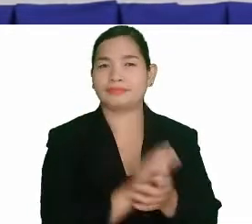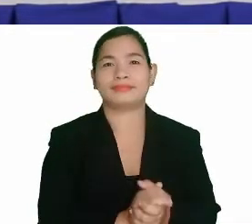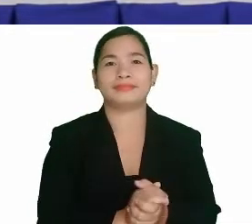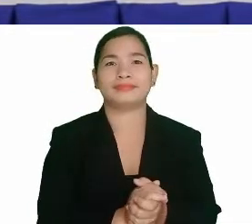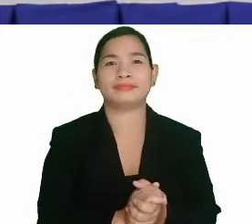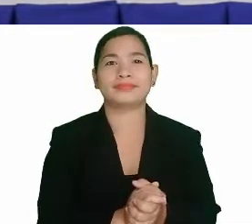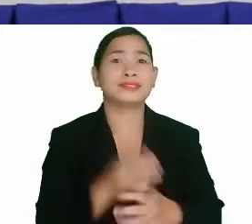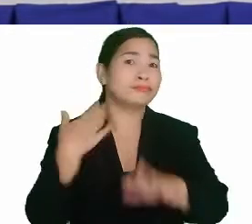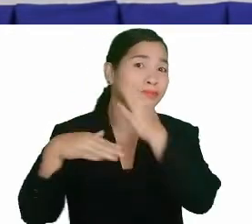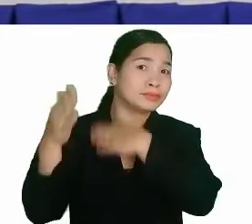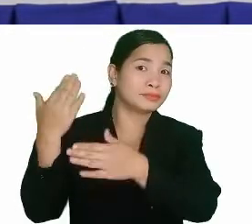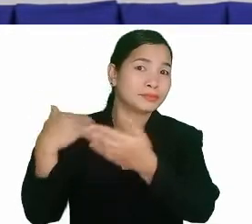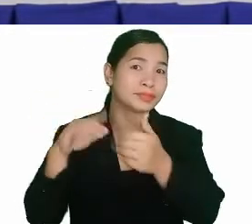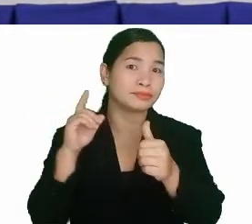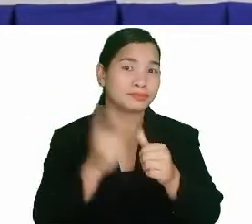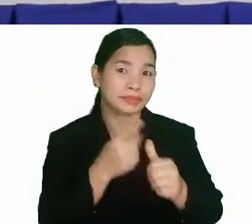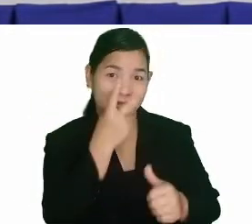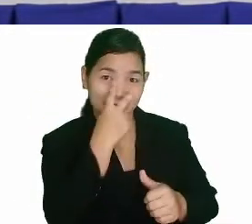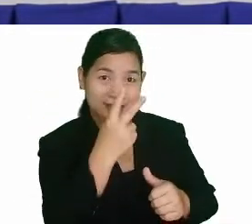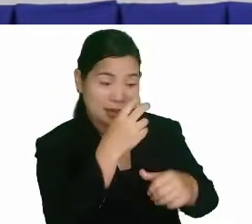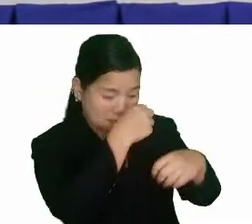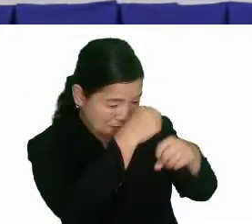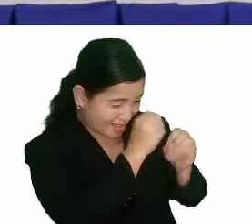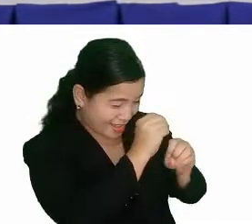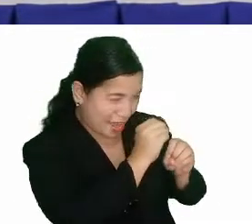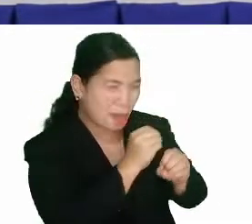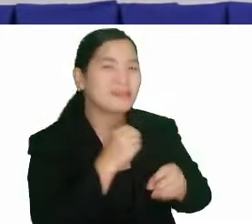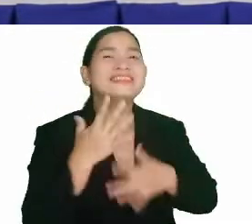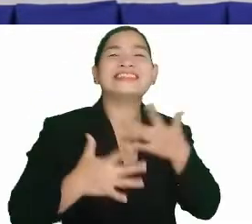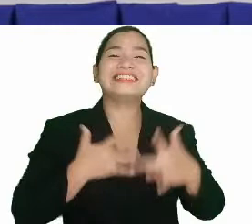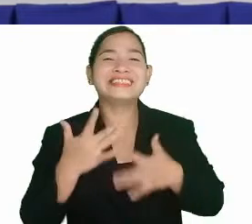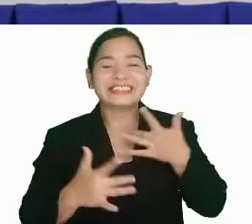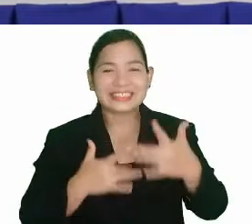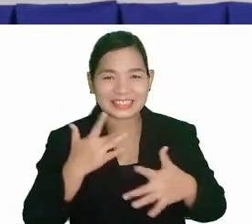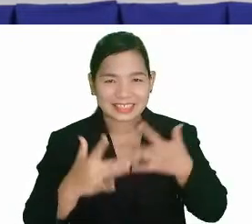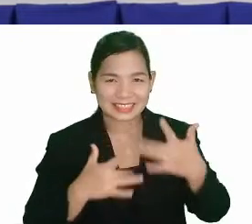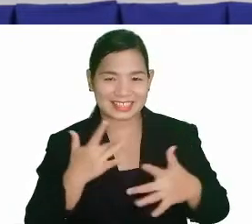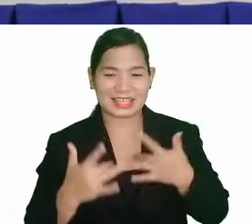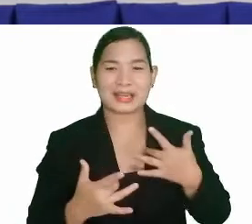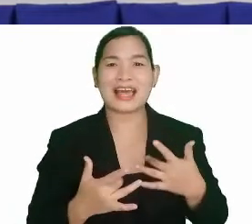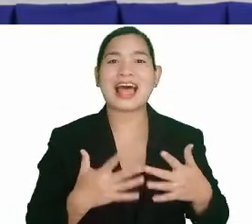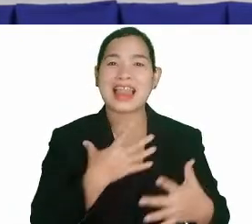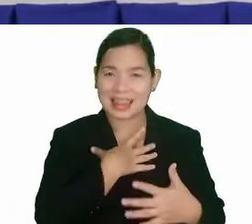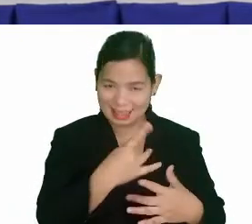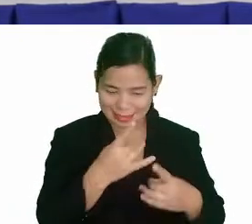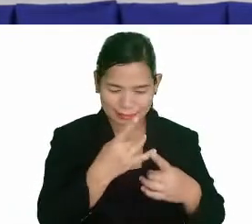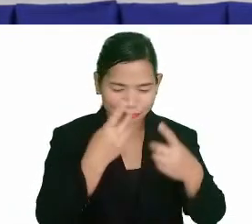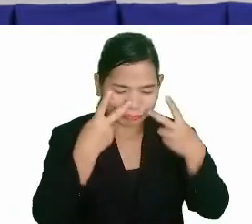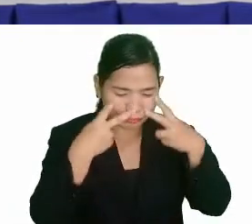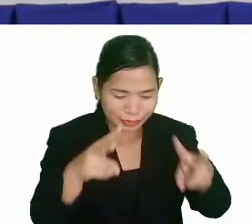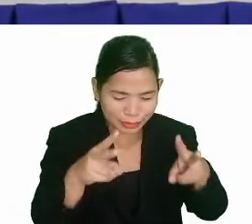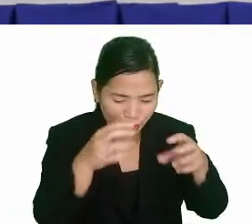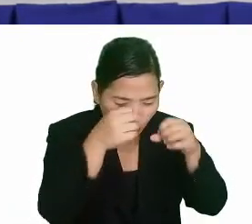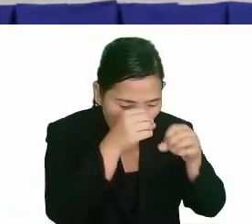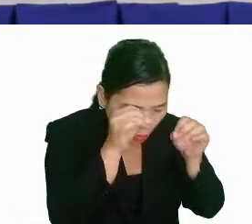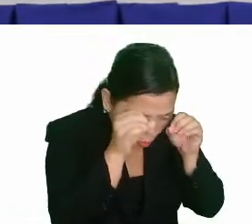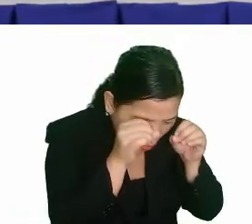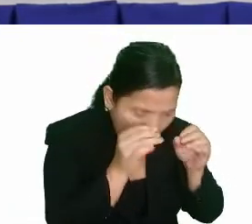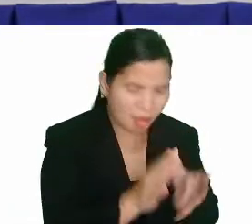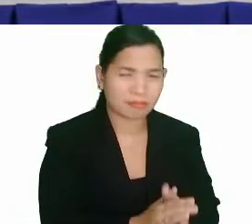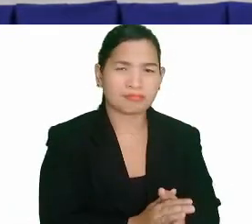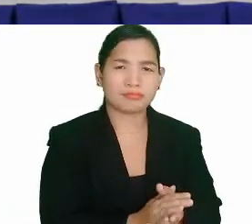see a microscope, you might get too excited to look through the eyepiece. However, you might end